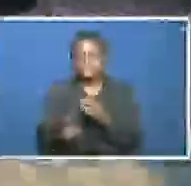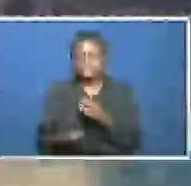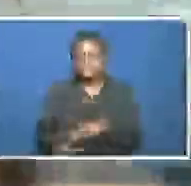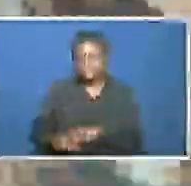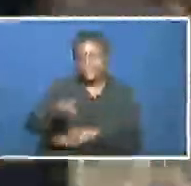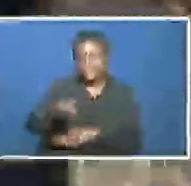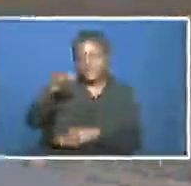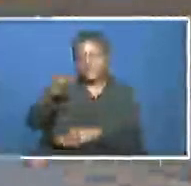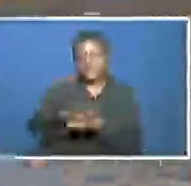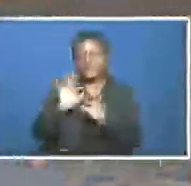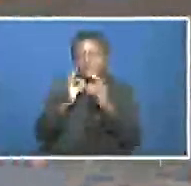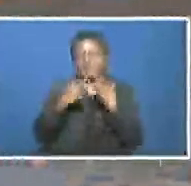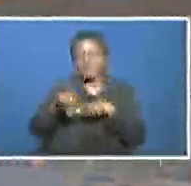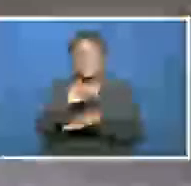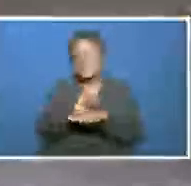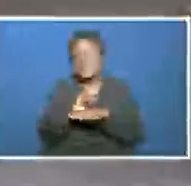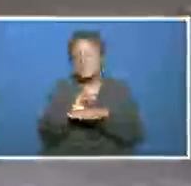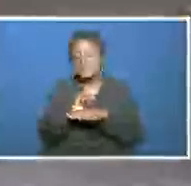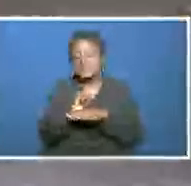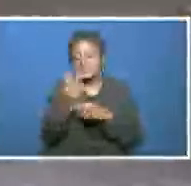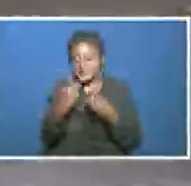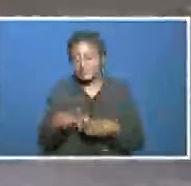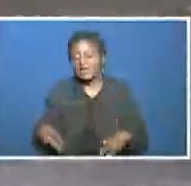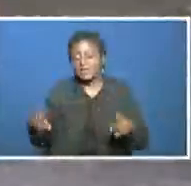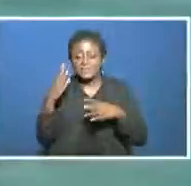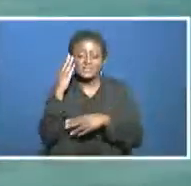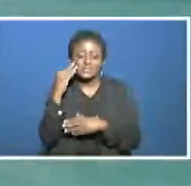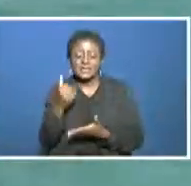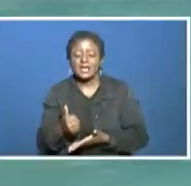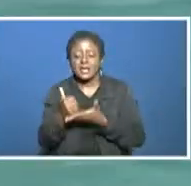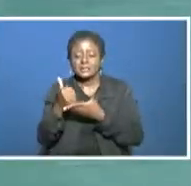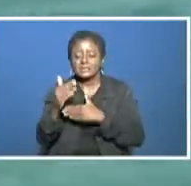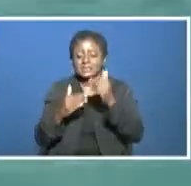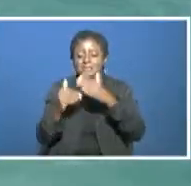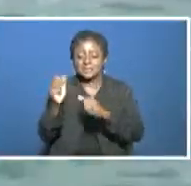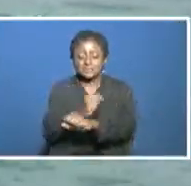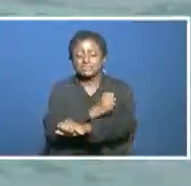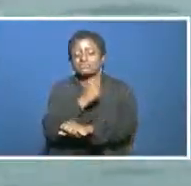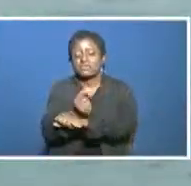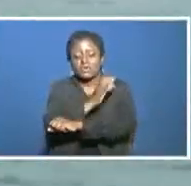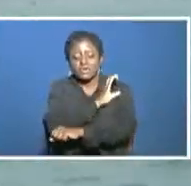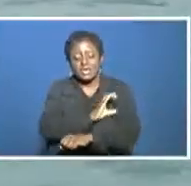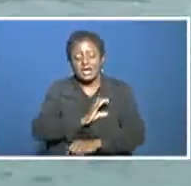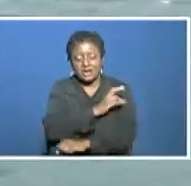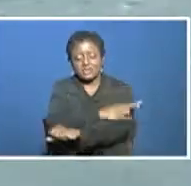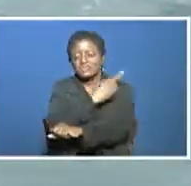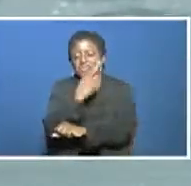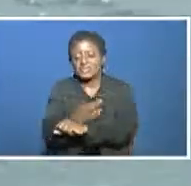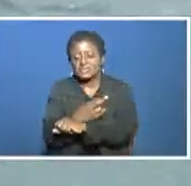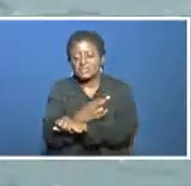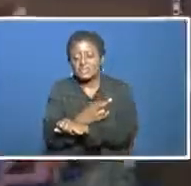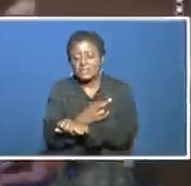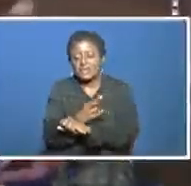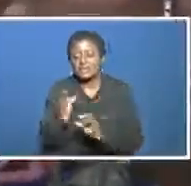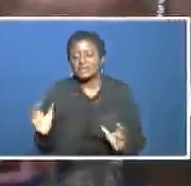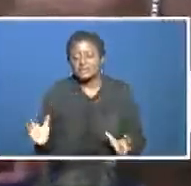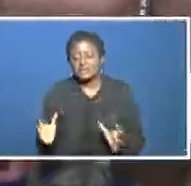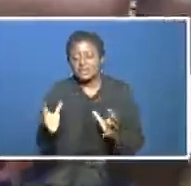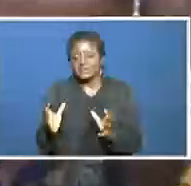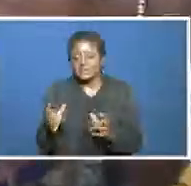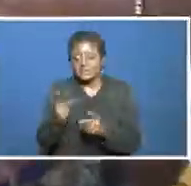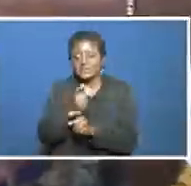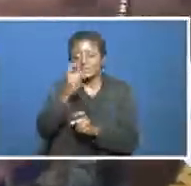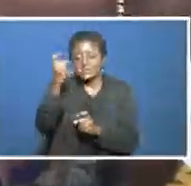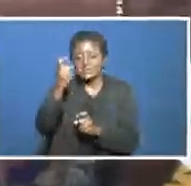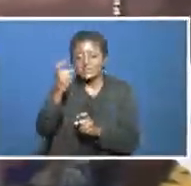is an invaluable experience which helps to build strong character, resilience, and a drive towards success. The same stands